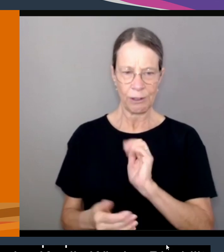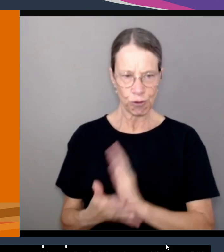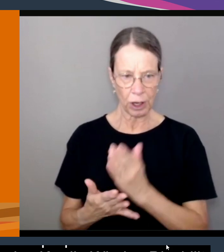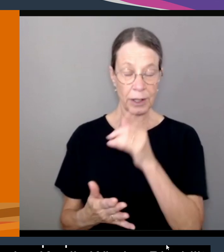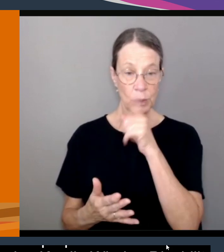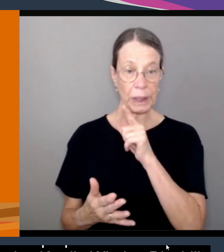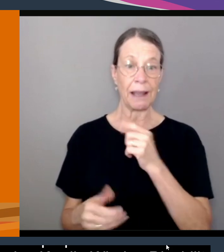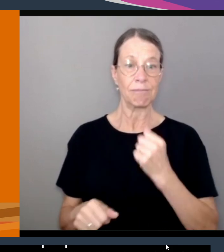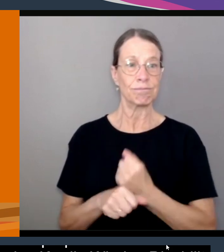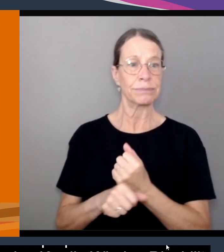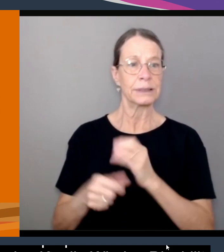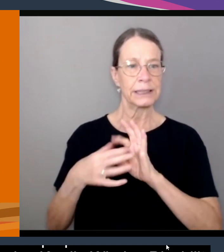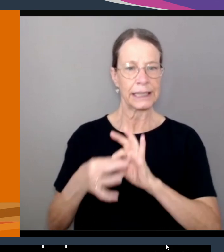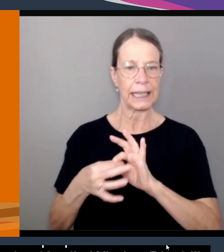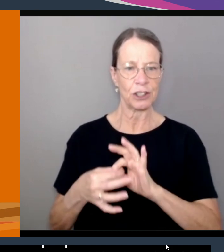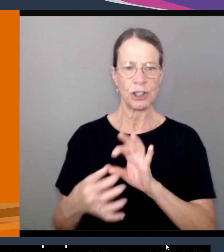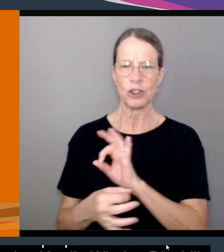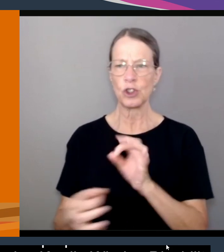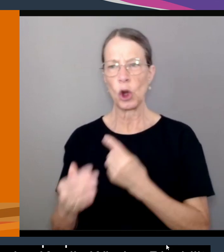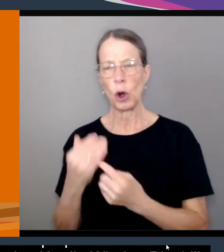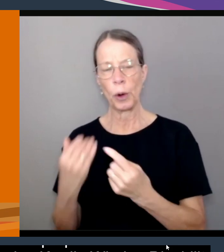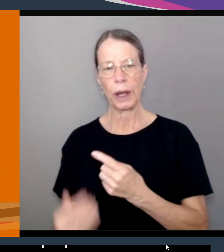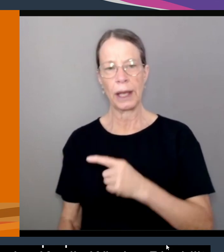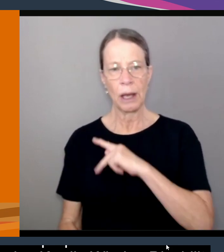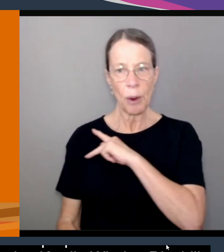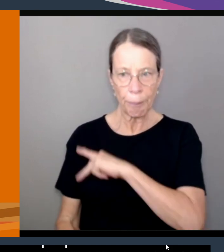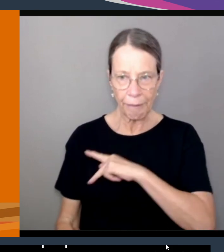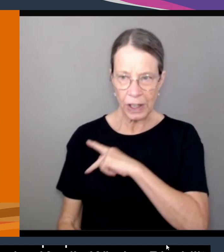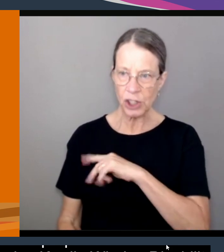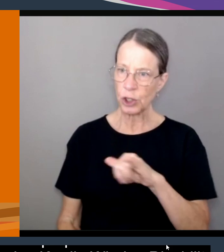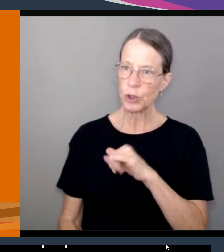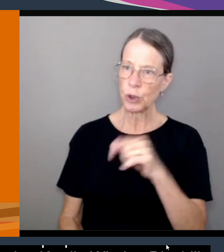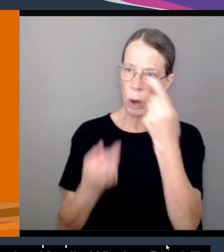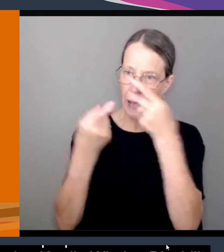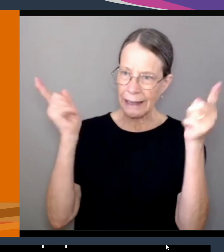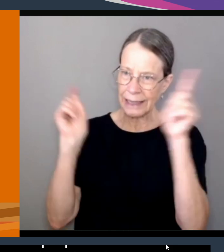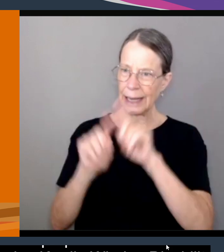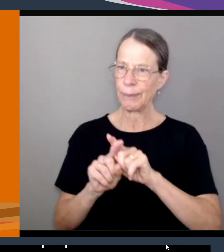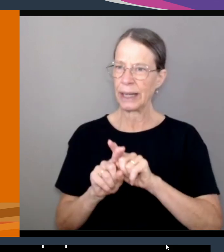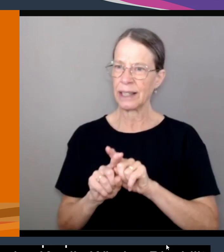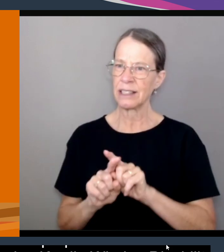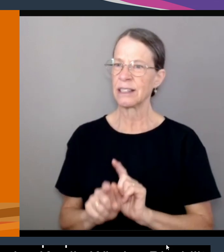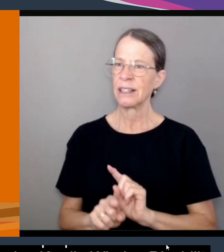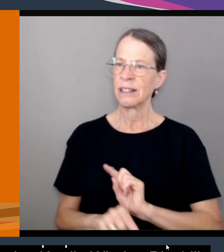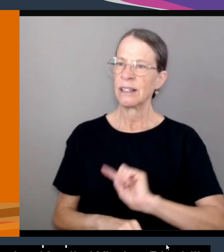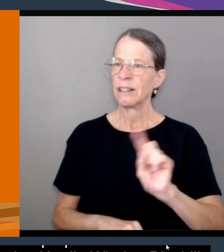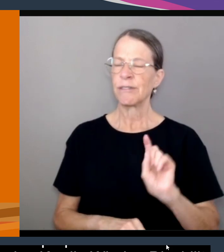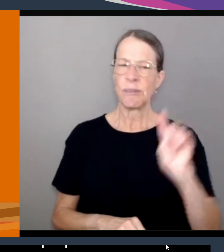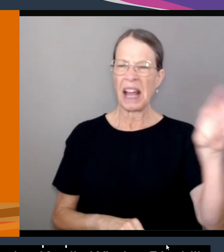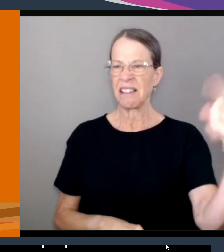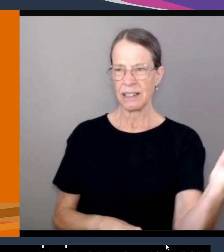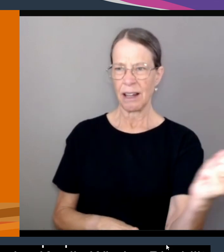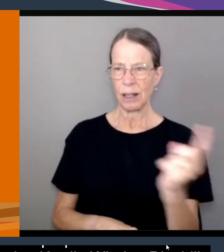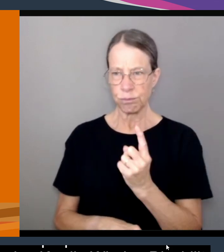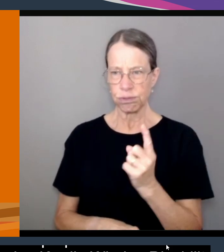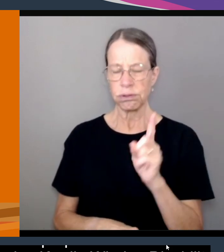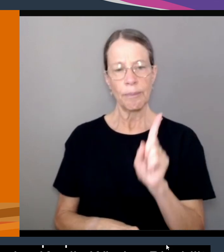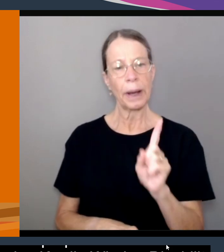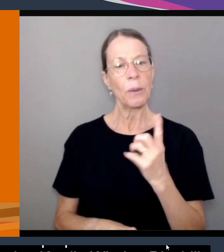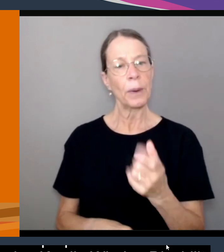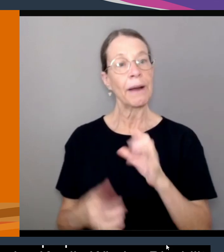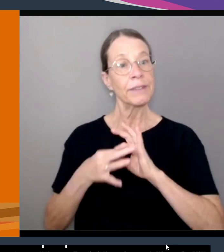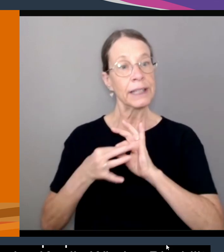It's not just professionals or academics coming in from the outside. It helps to create a connection with the participants